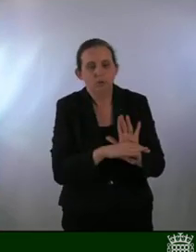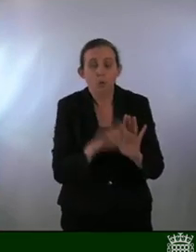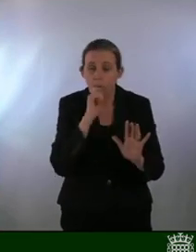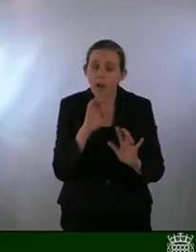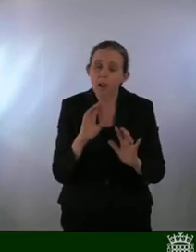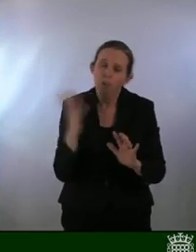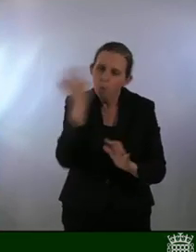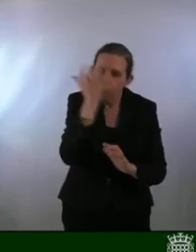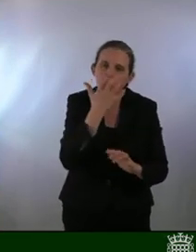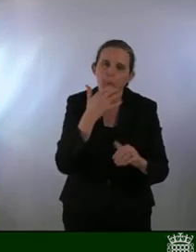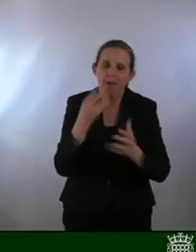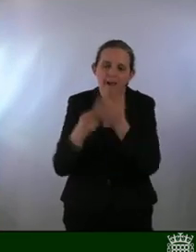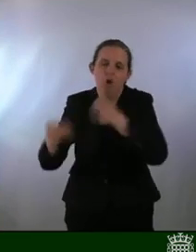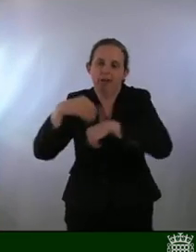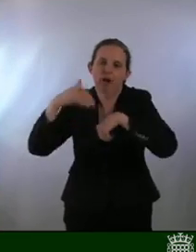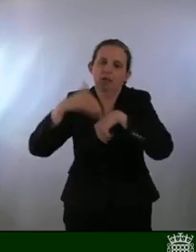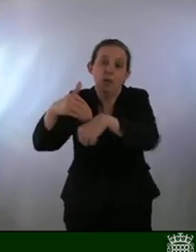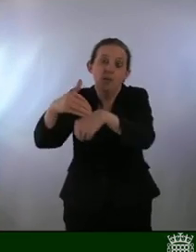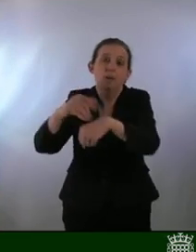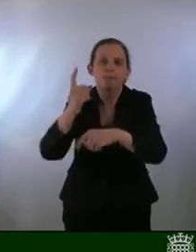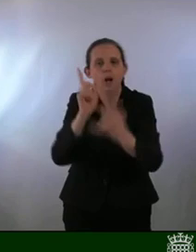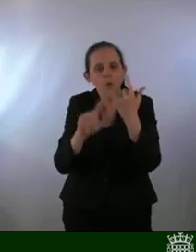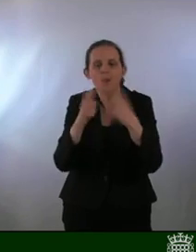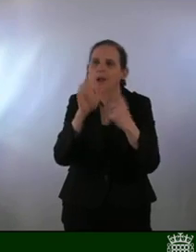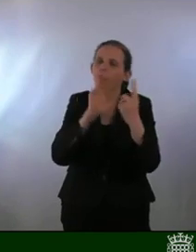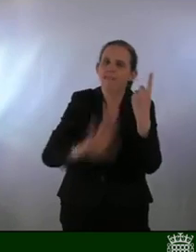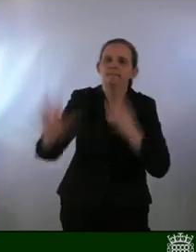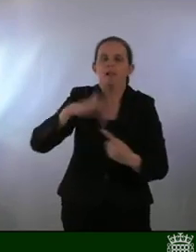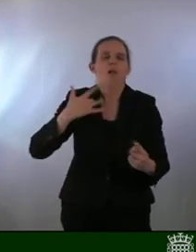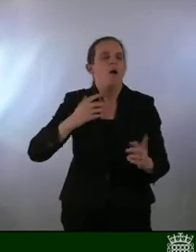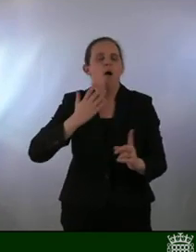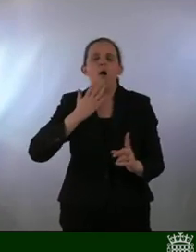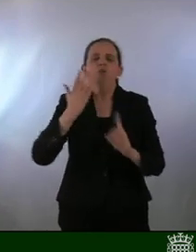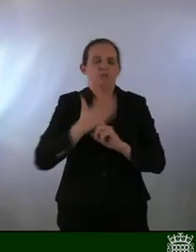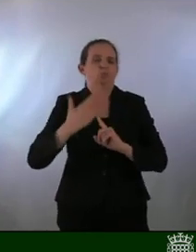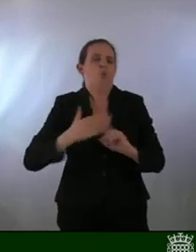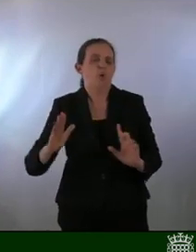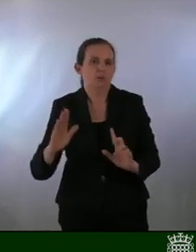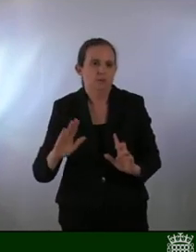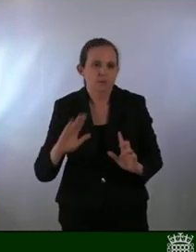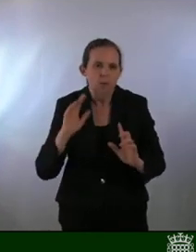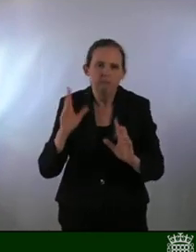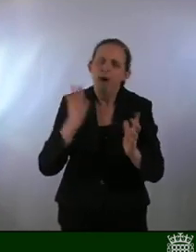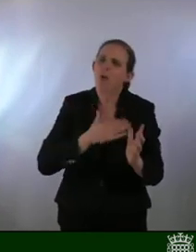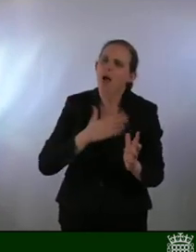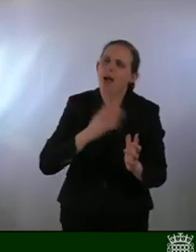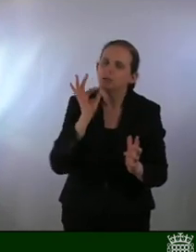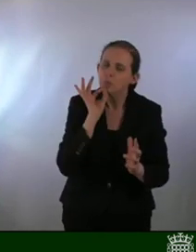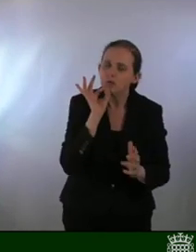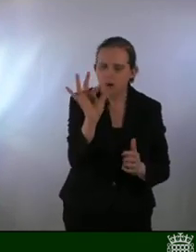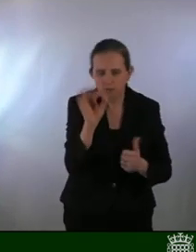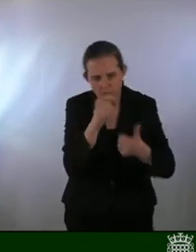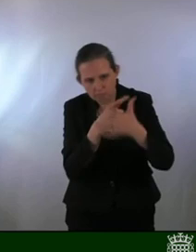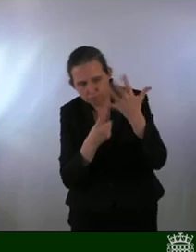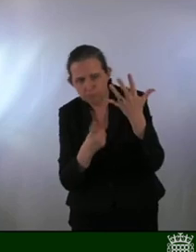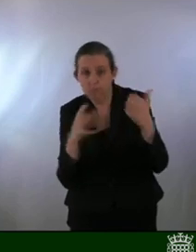that will reassure many people up and down the country. In the constructive spirit of the Shadow Health Secretary, I just want to ask a couple of things